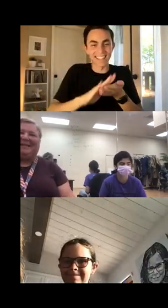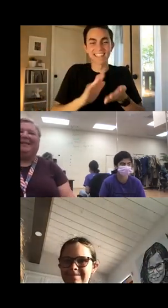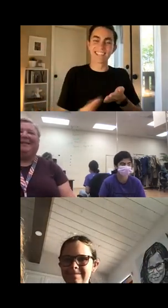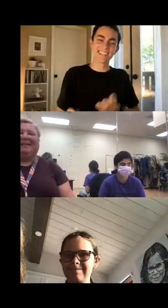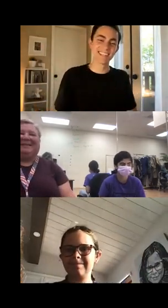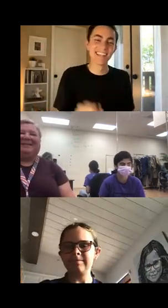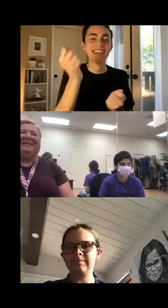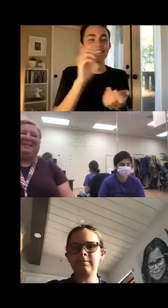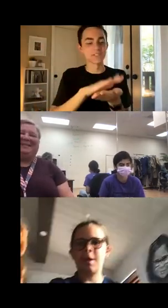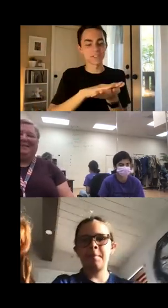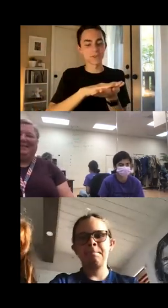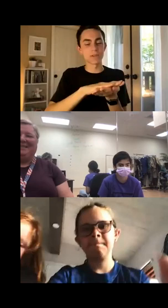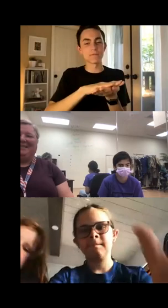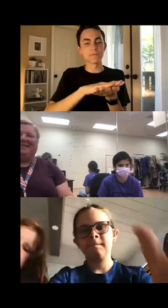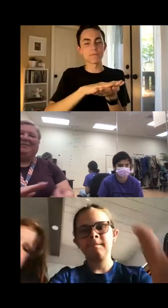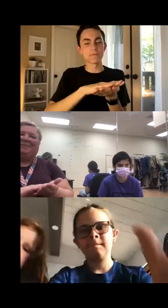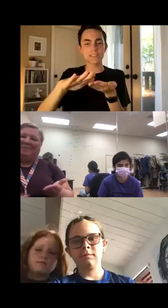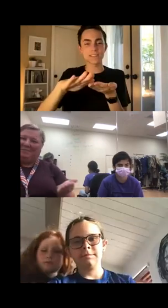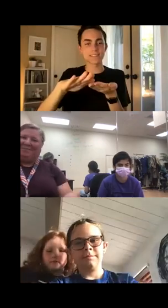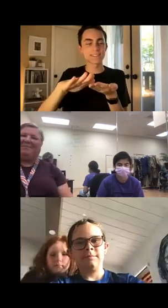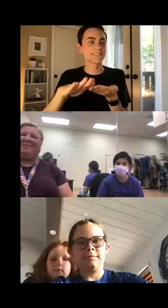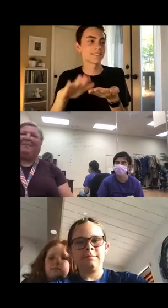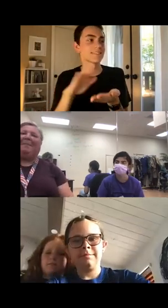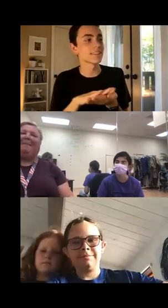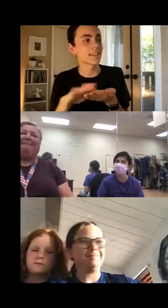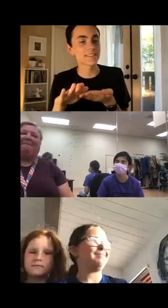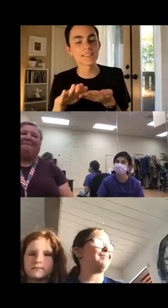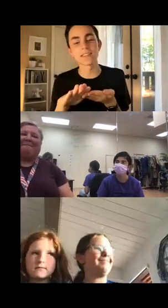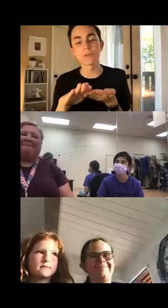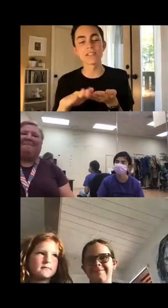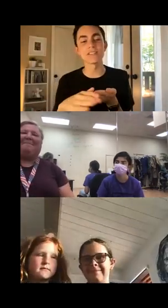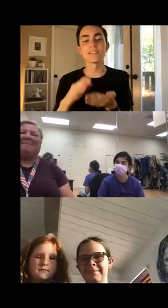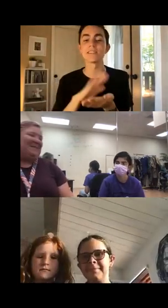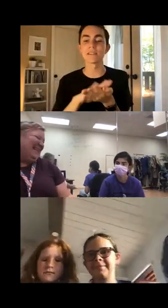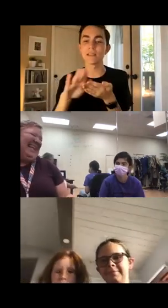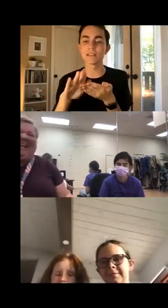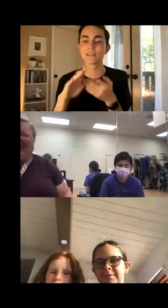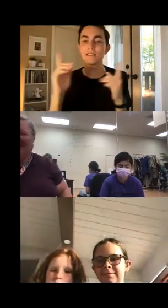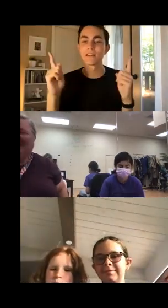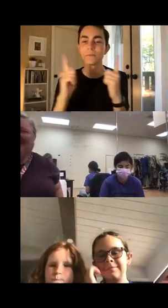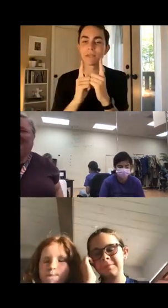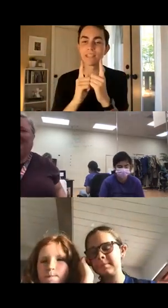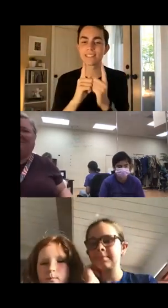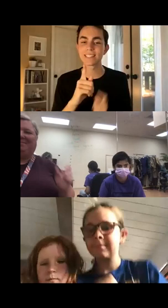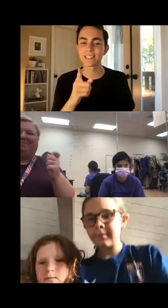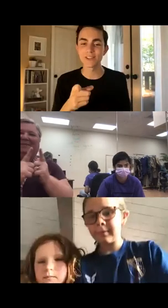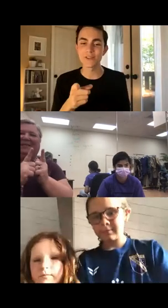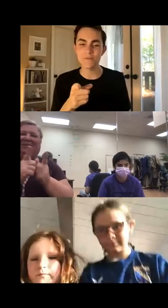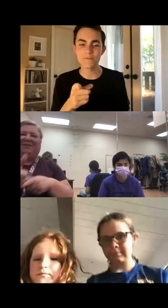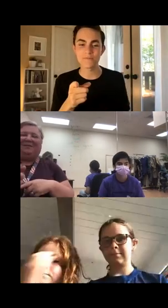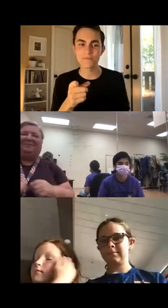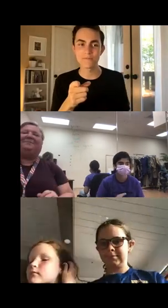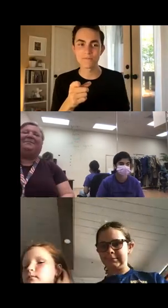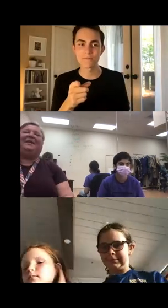clean. So it's just going to be nice. Nice. And the whole sentence is nice, meet